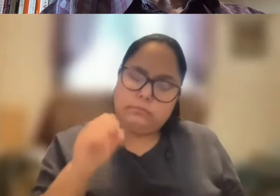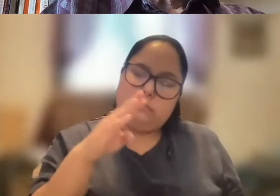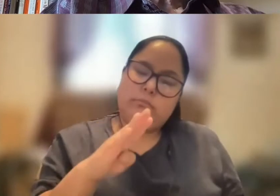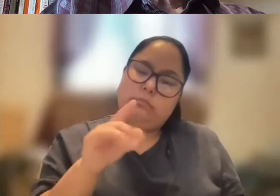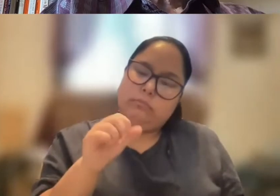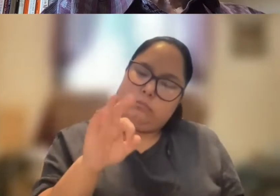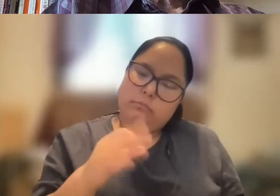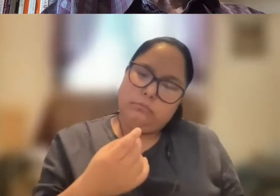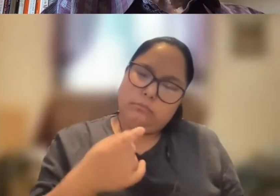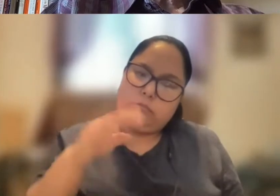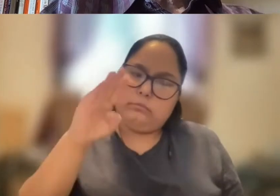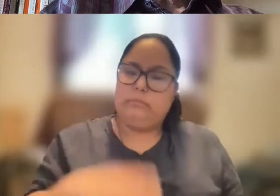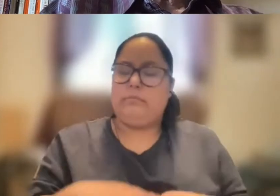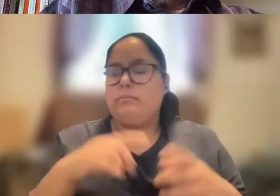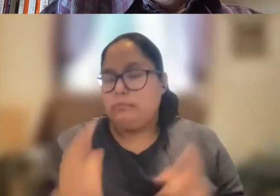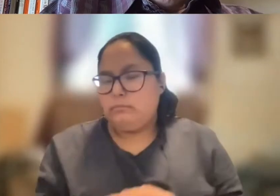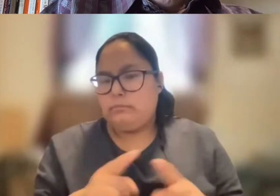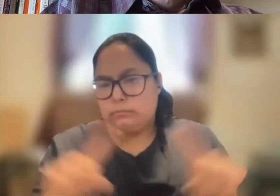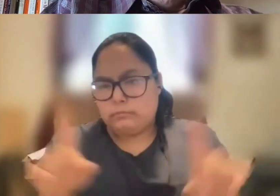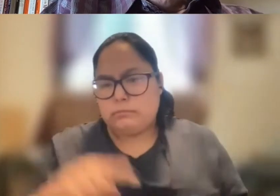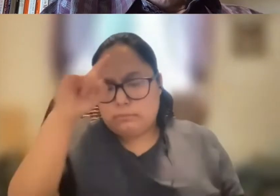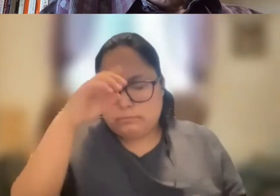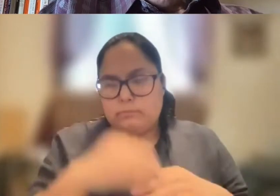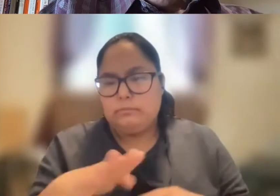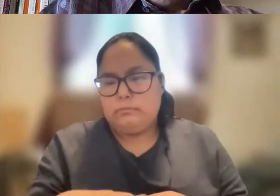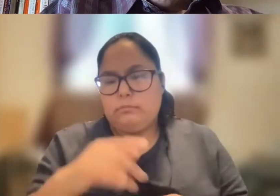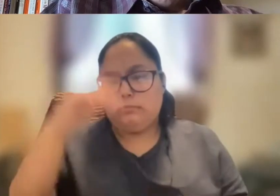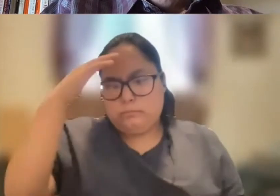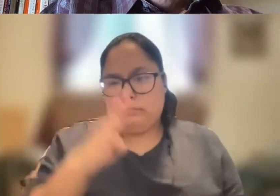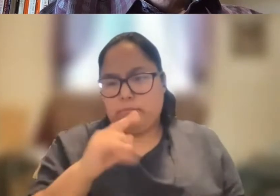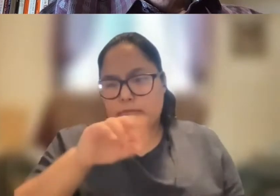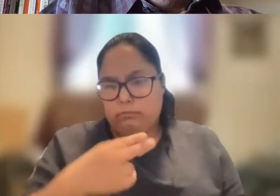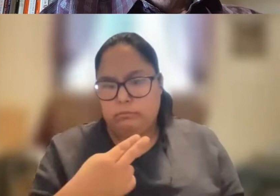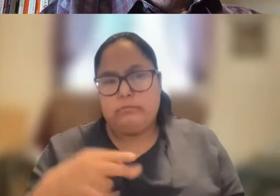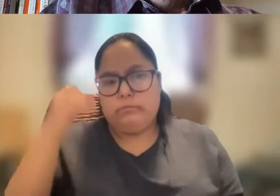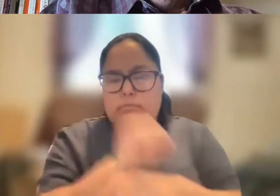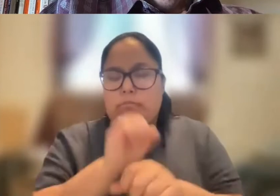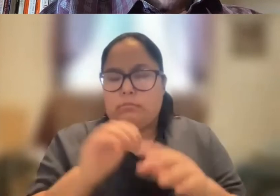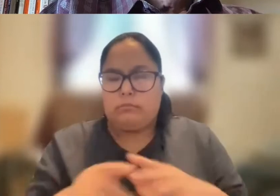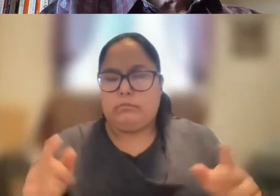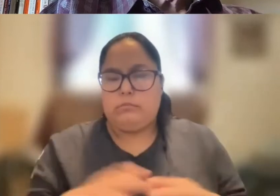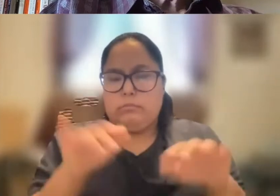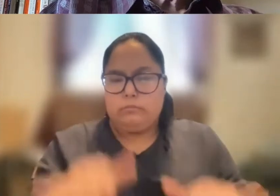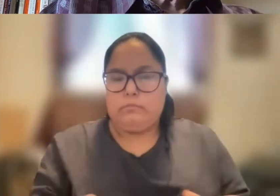it versus their current gender. And that's a challenge that we haven't beaten yet, but we're working on that.